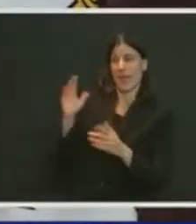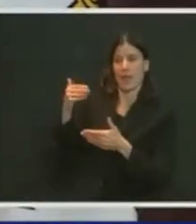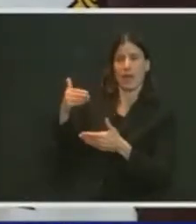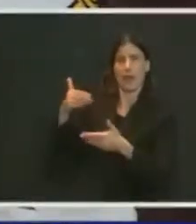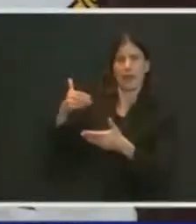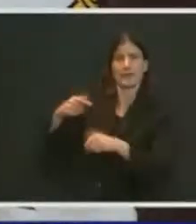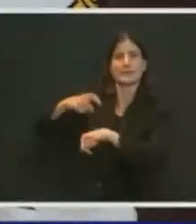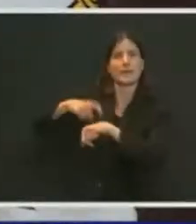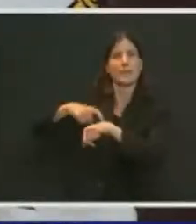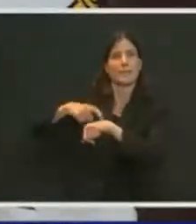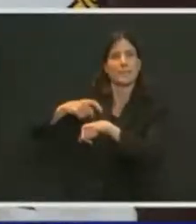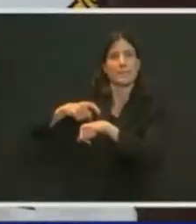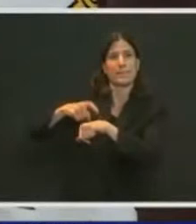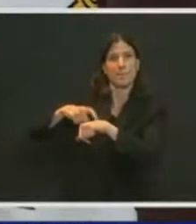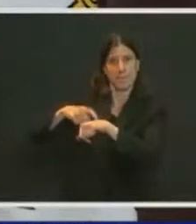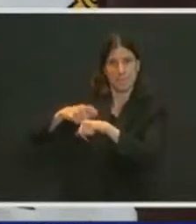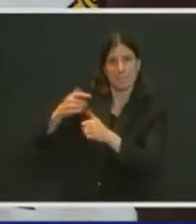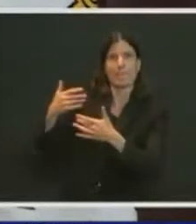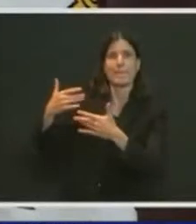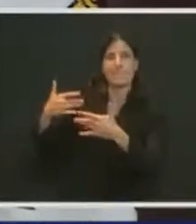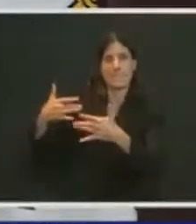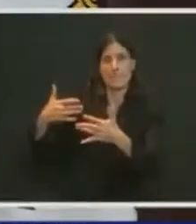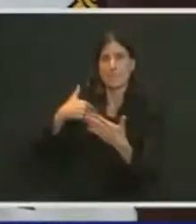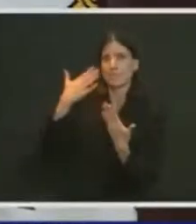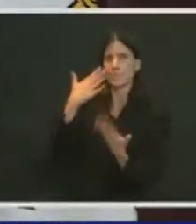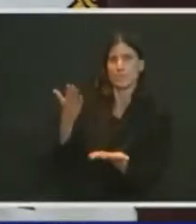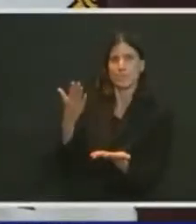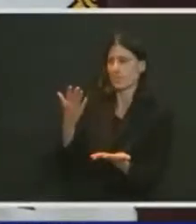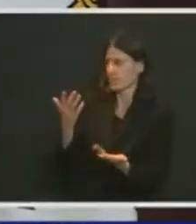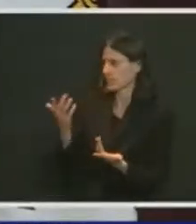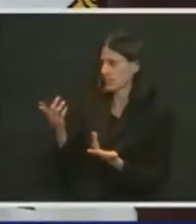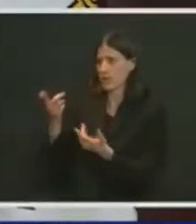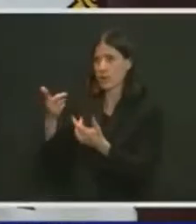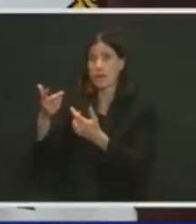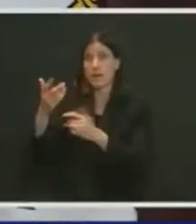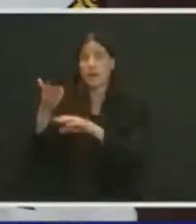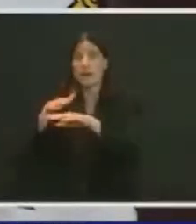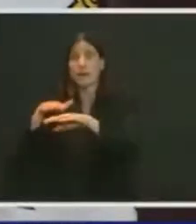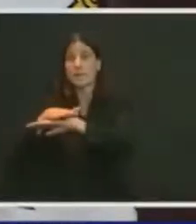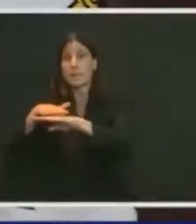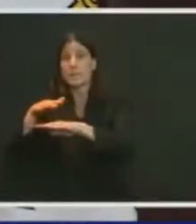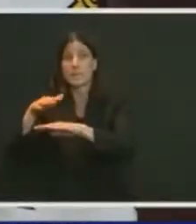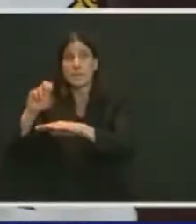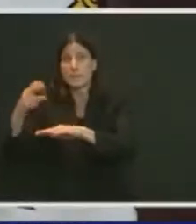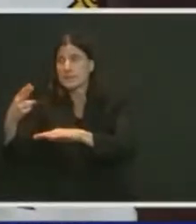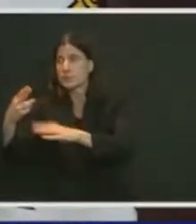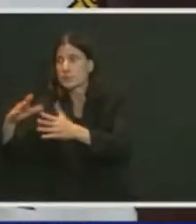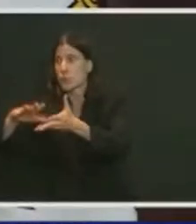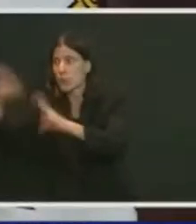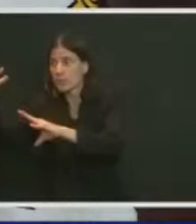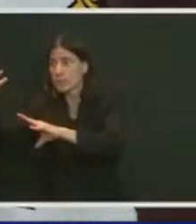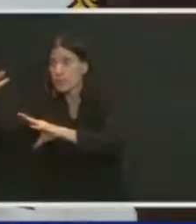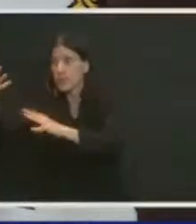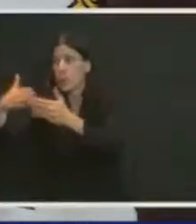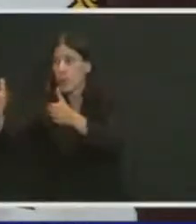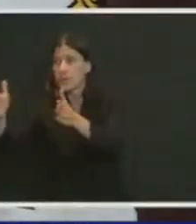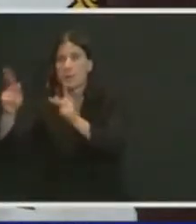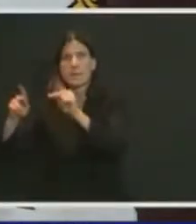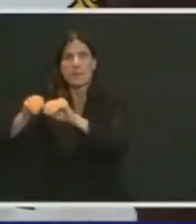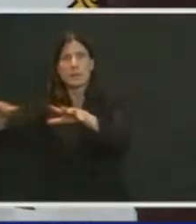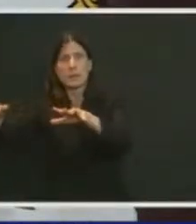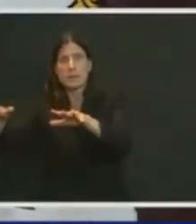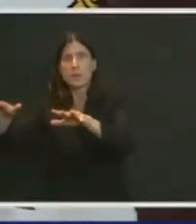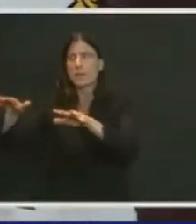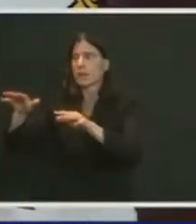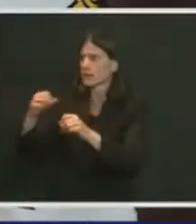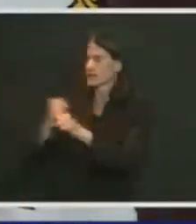these doubling of hospitalization rates, hospital beds filling up, running out of hospital beds. So